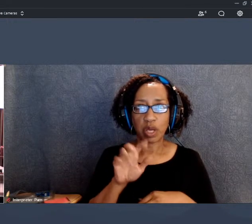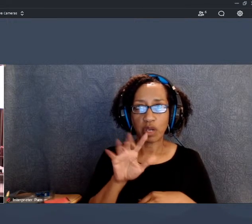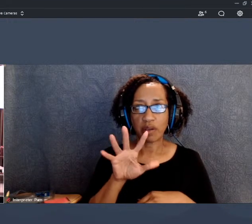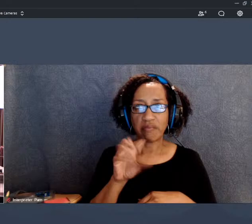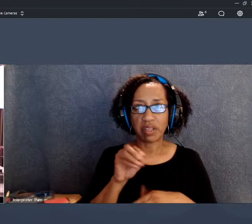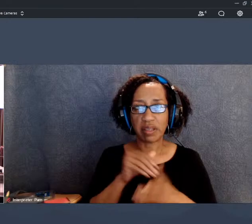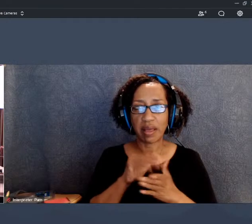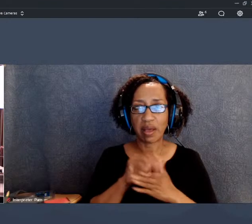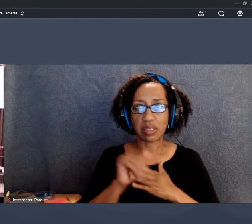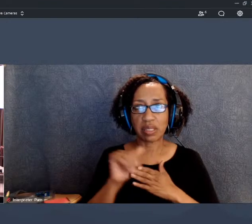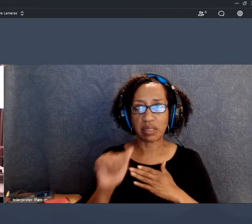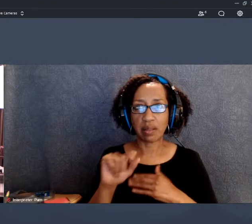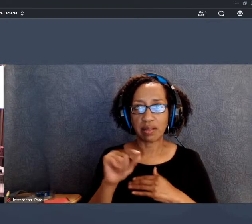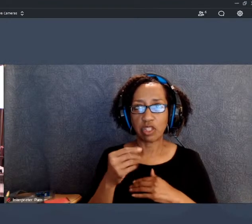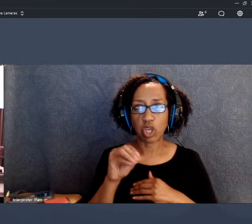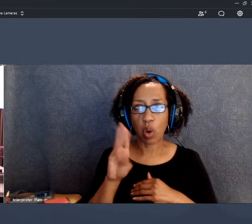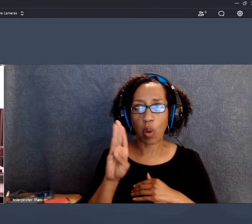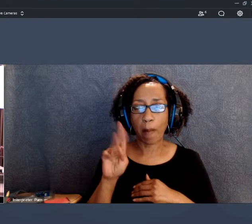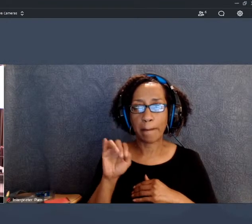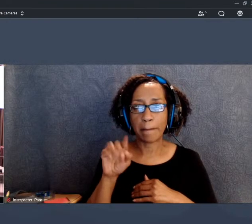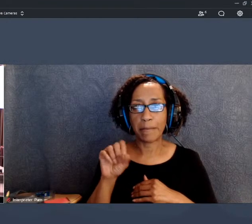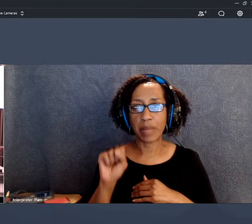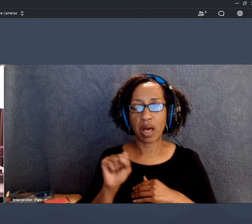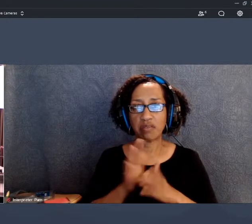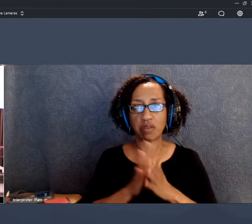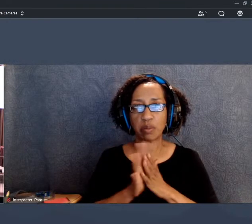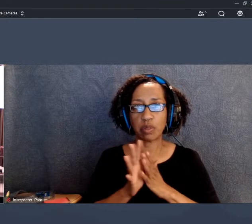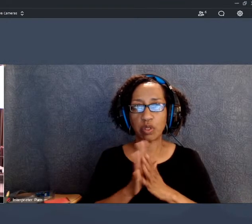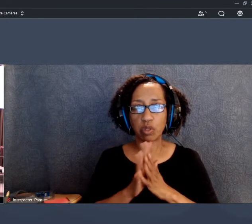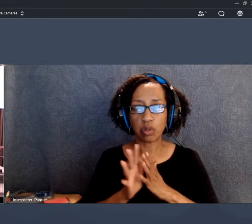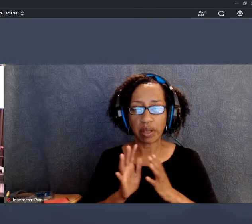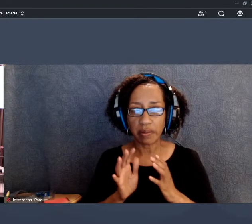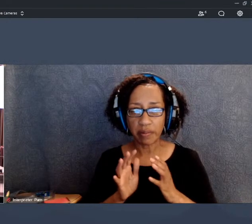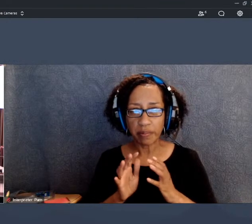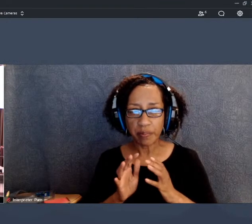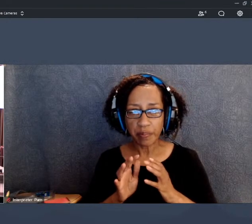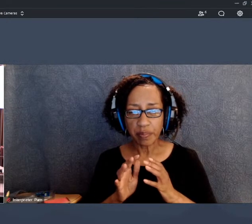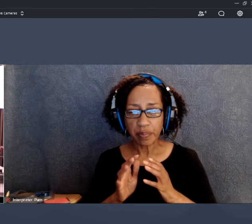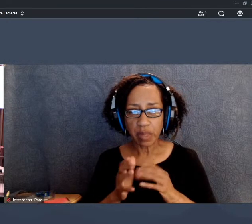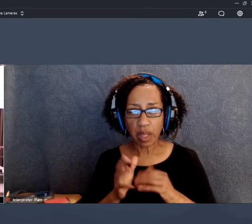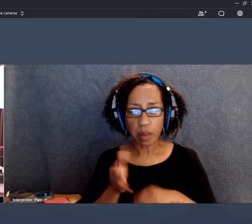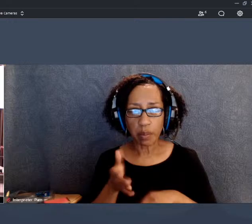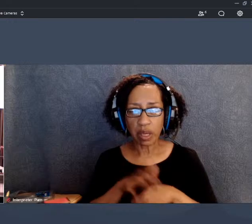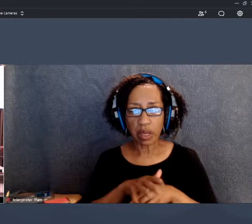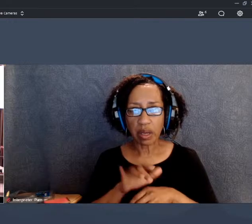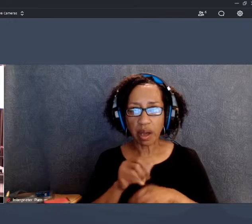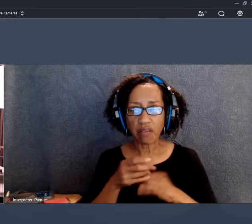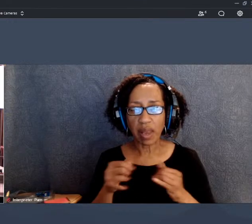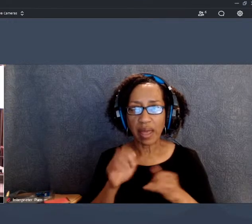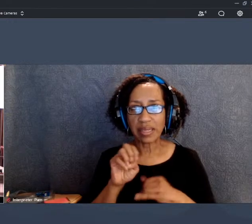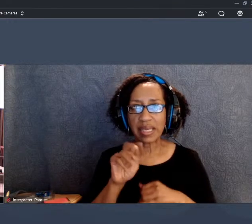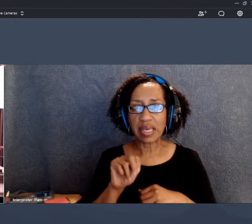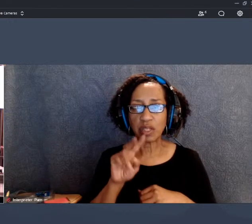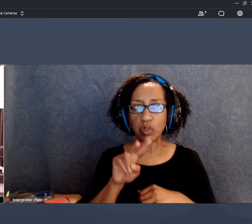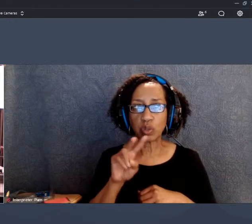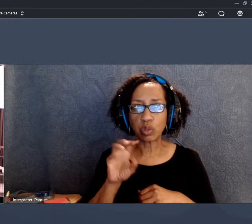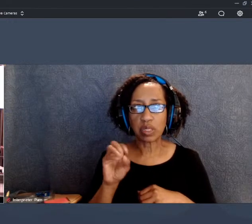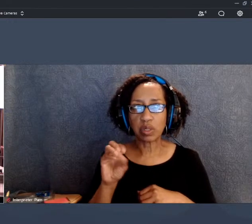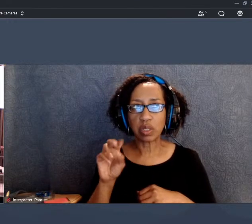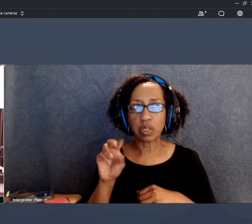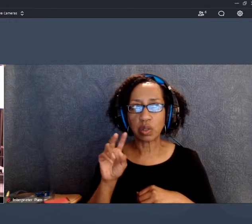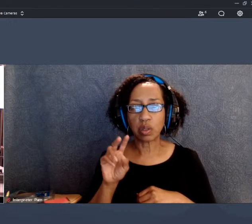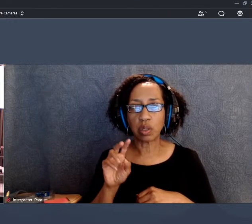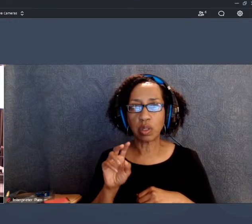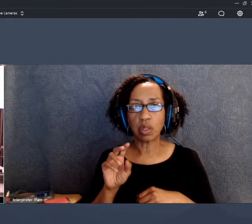$1,350,000 in GEO bonds from the traffic calming devices cover line EN 22200 to speed